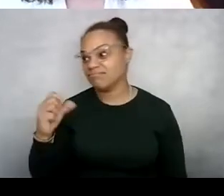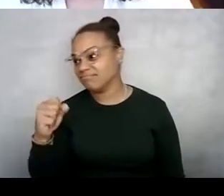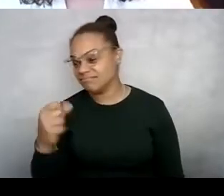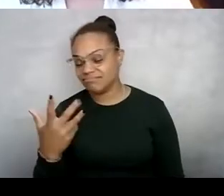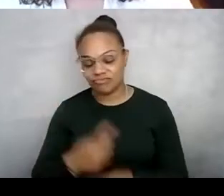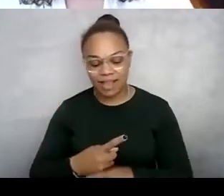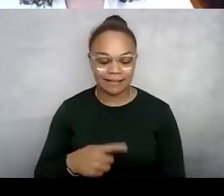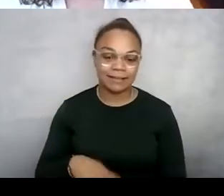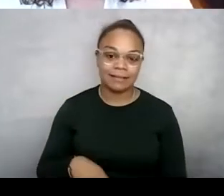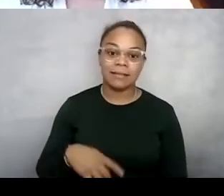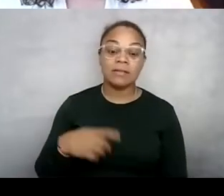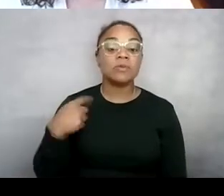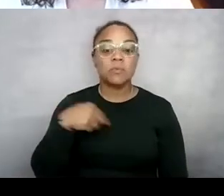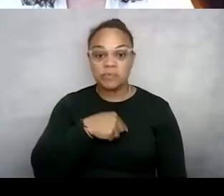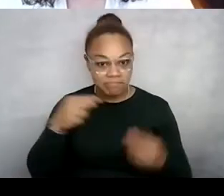done